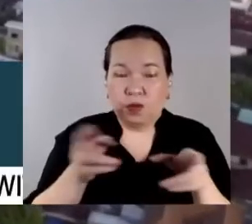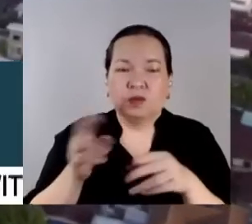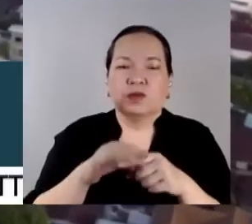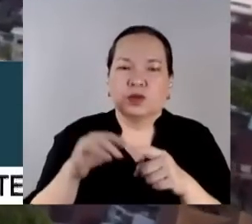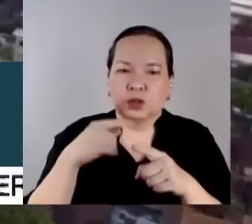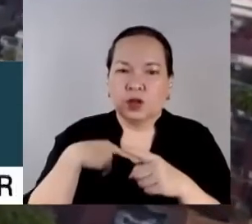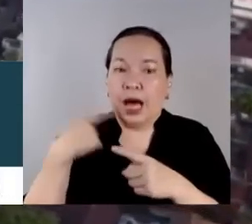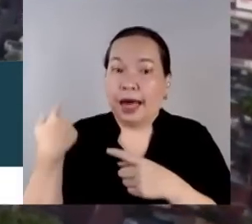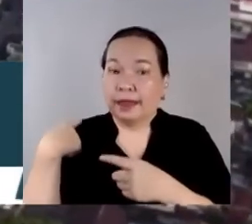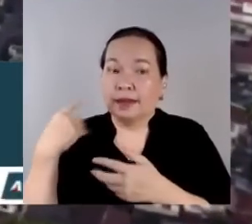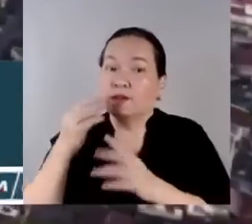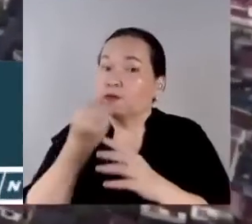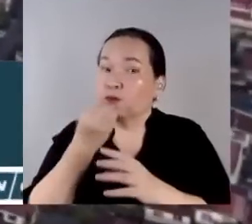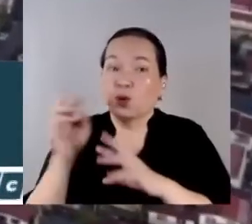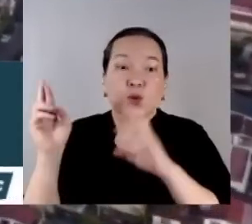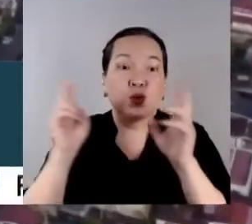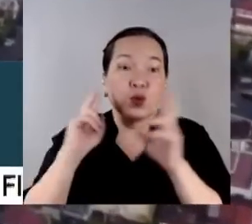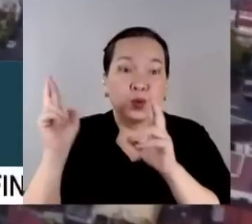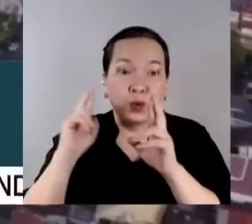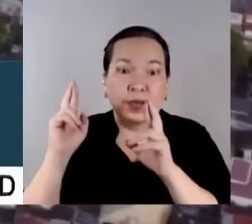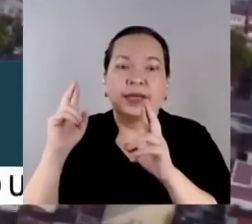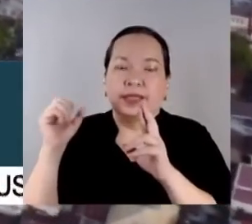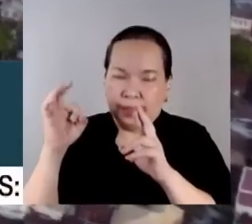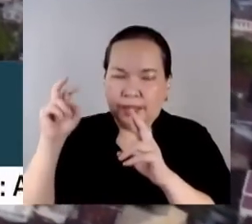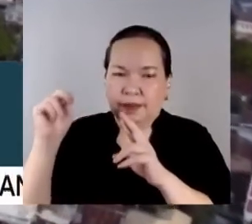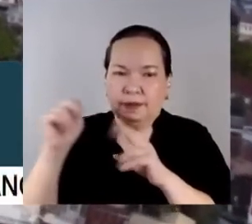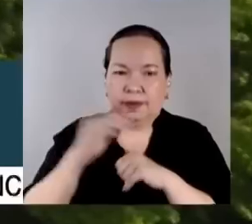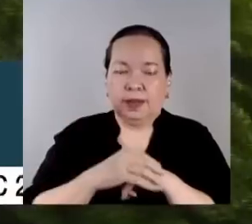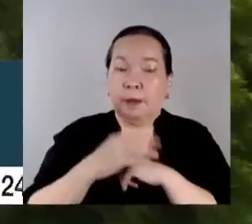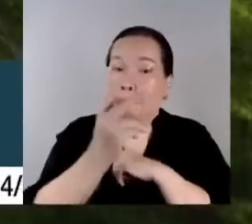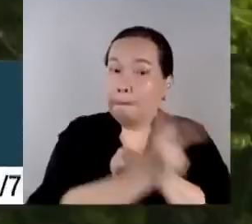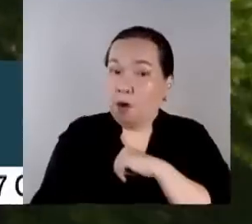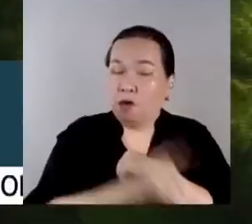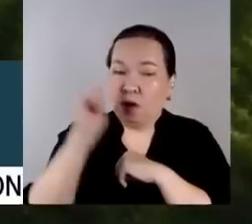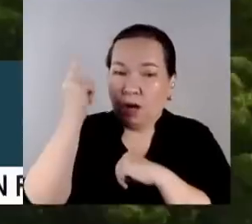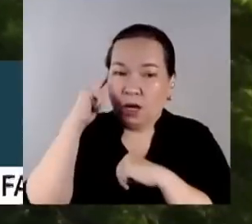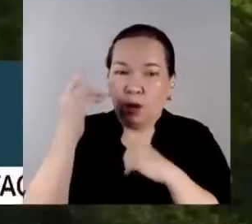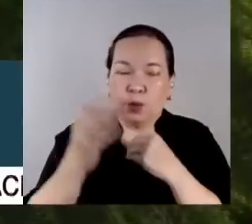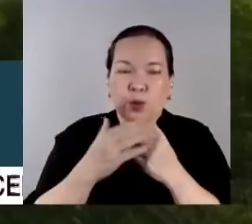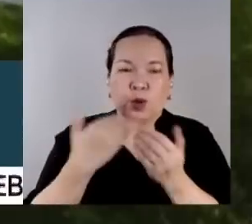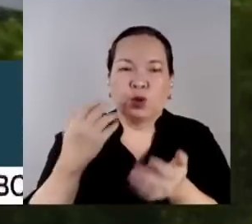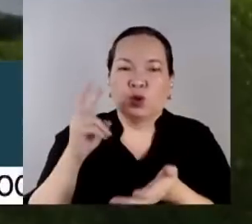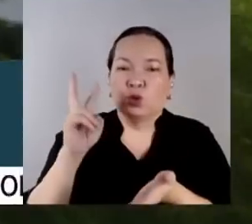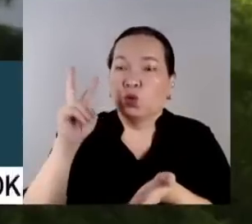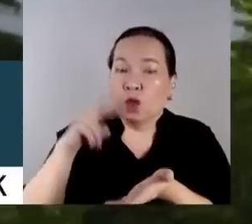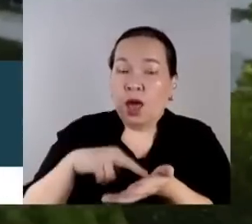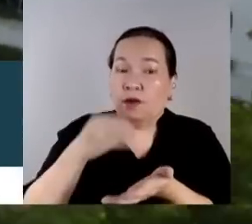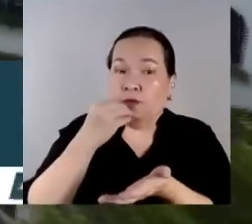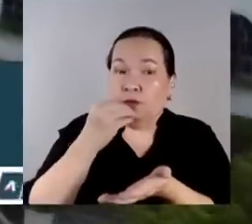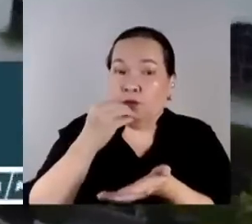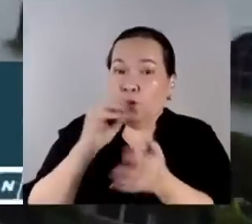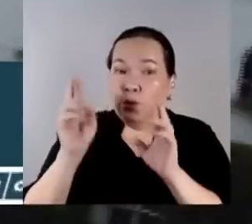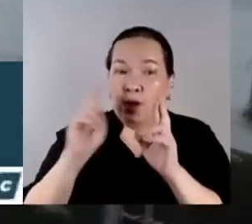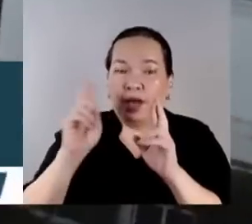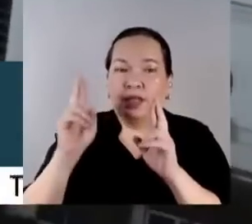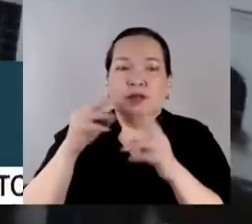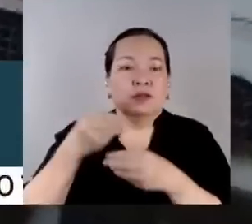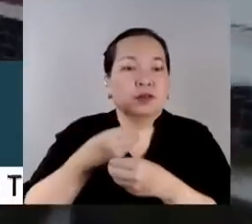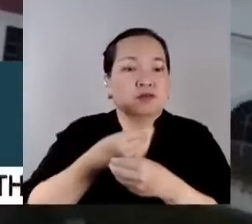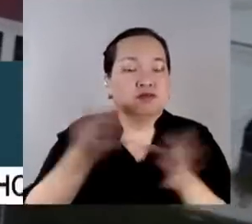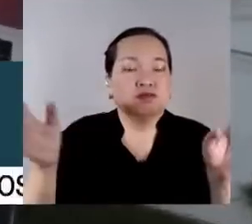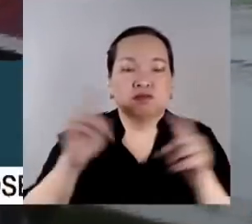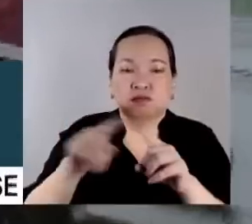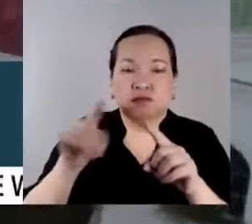need it. The provincial government also said that it has over 2,000 packs ready and distributed to different sites.